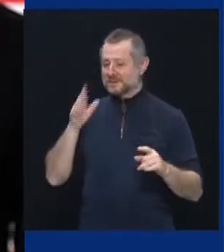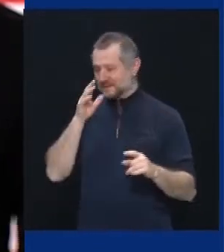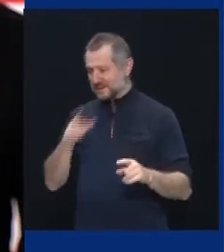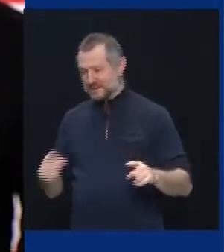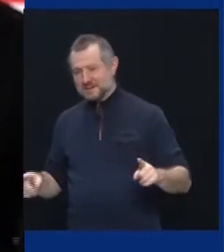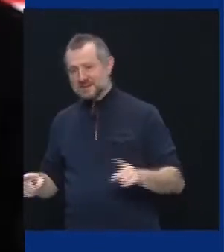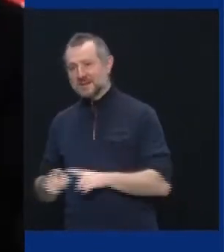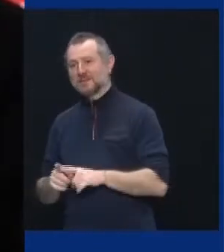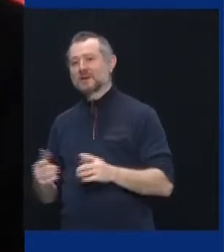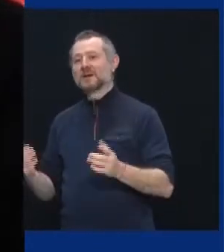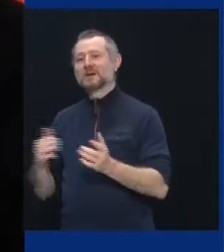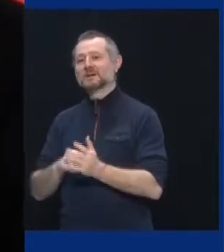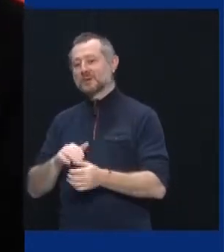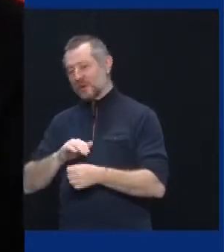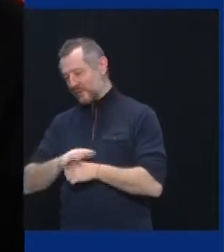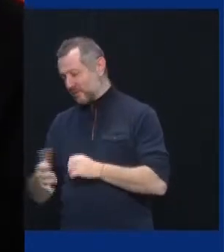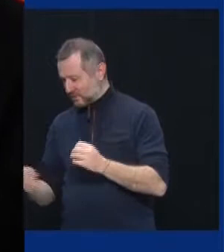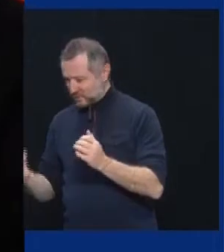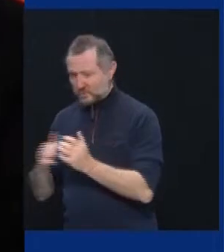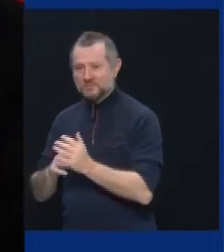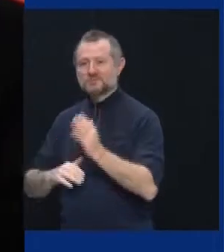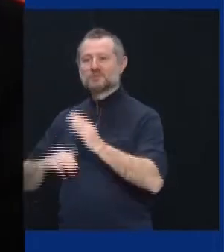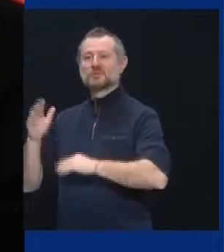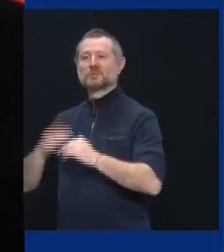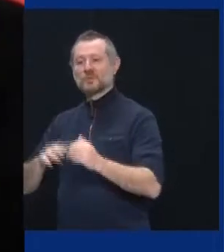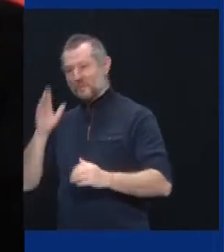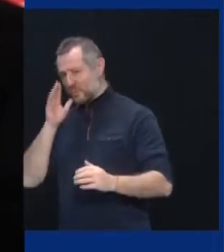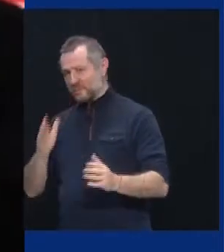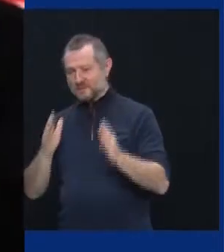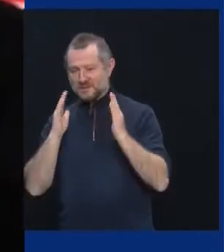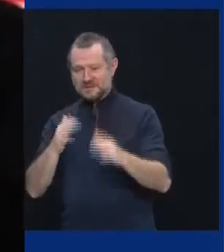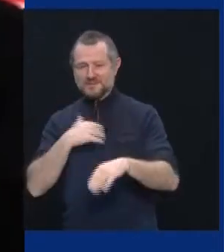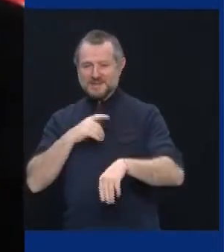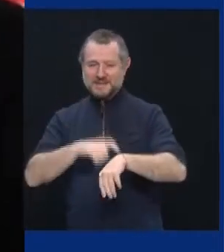COVID. That is the season we are in.